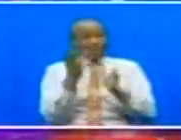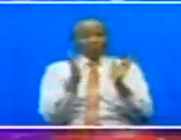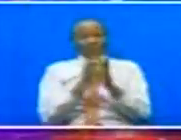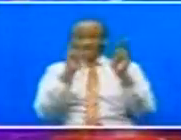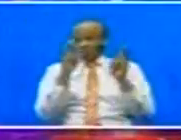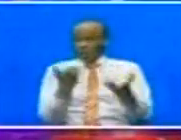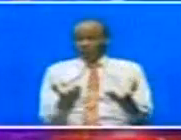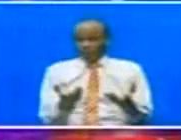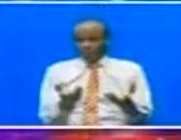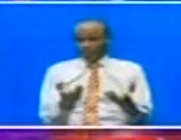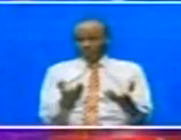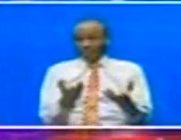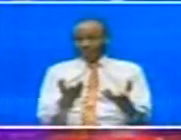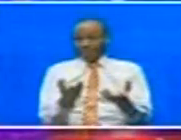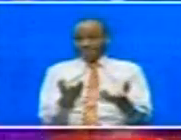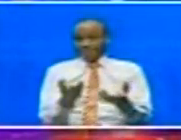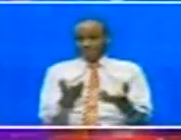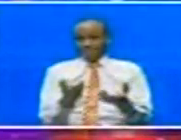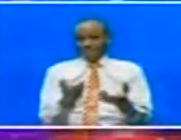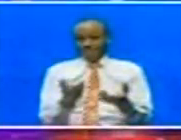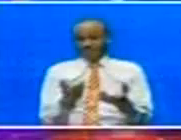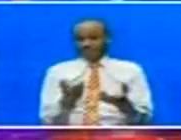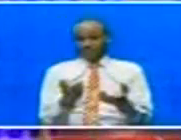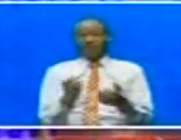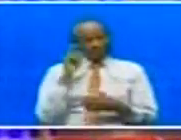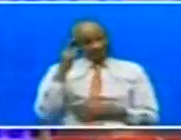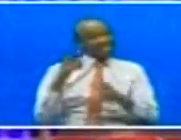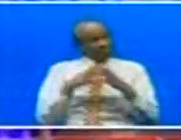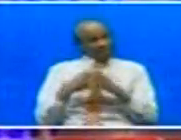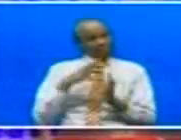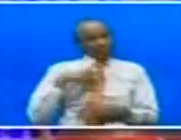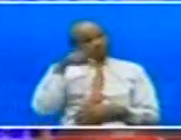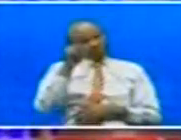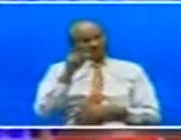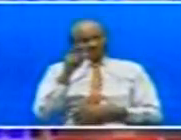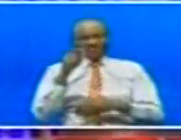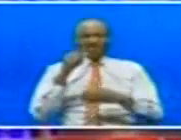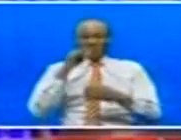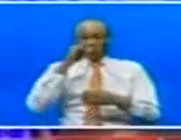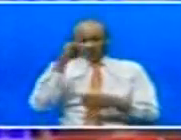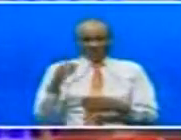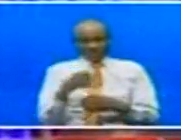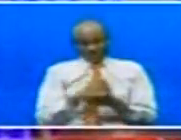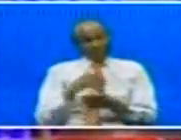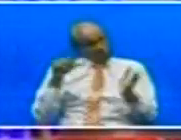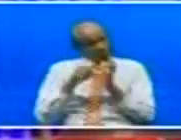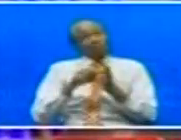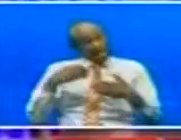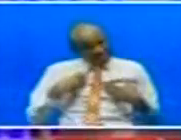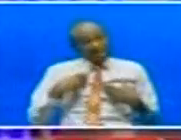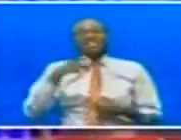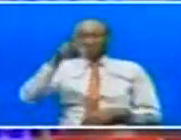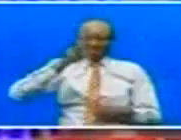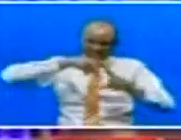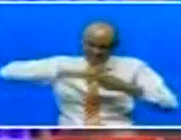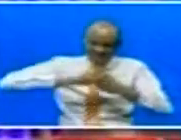of dealing with, first of all, the Americans are the architect of the problems we have. Let us not be